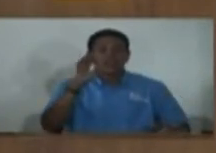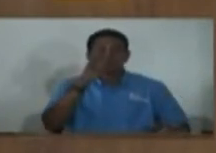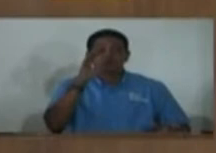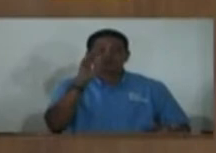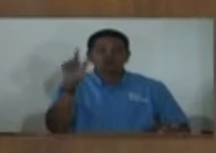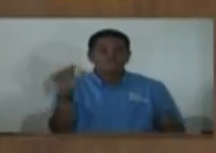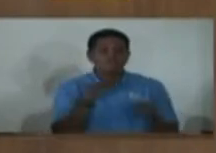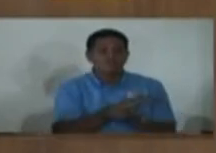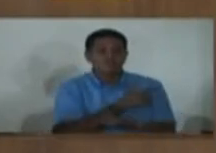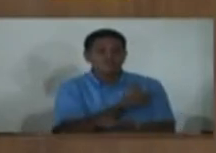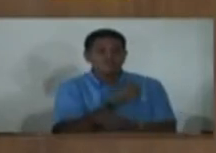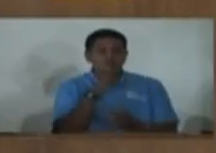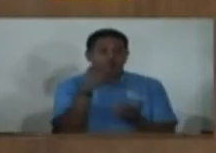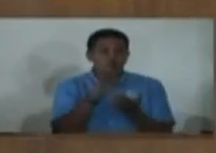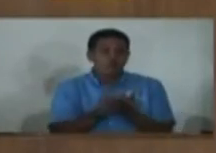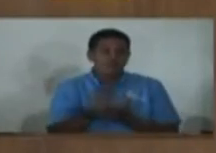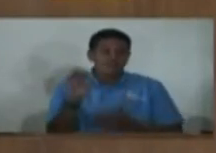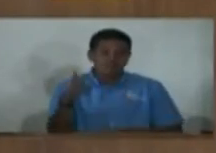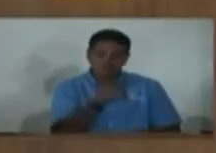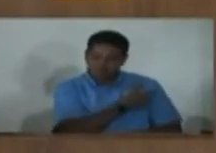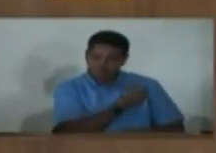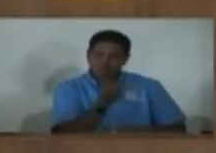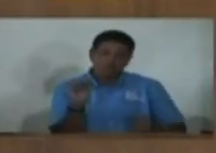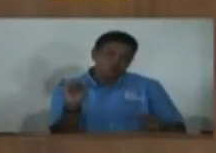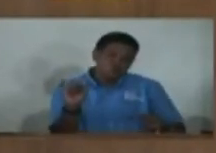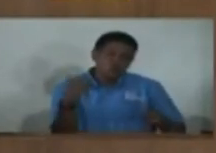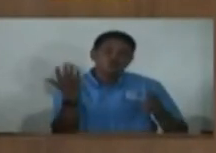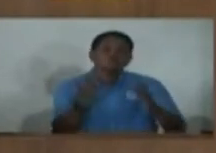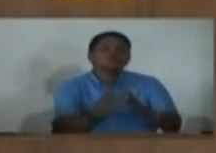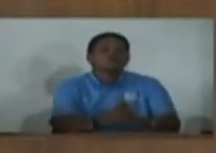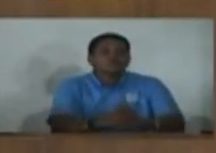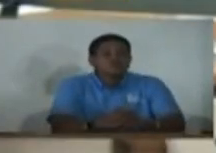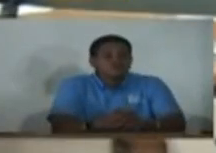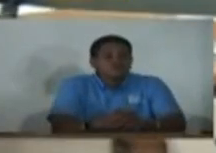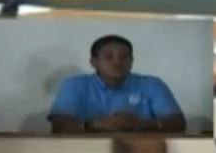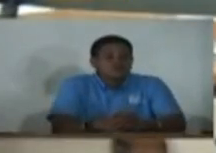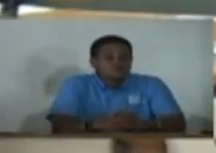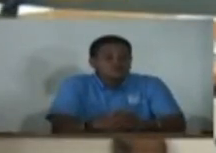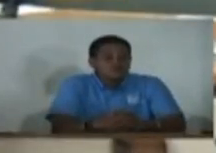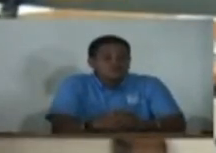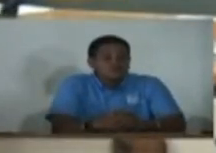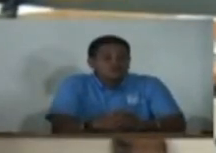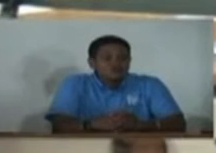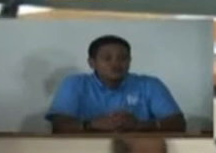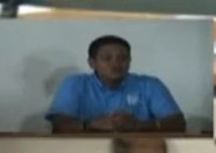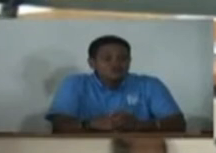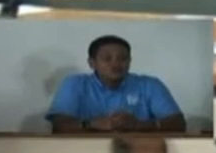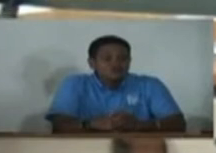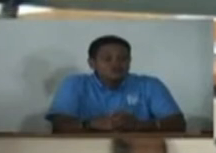had hers. My wife has had hers. So we're coming along.